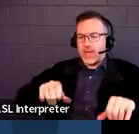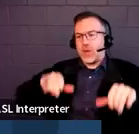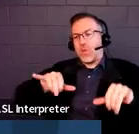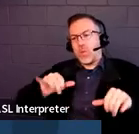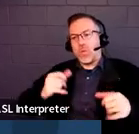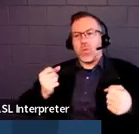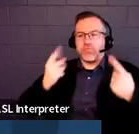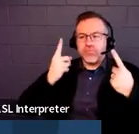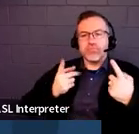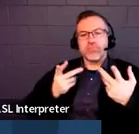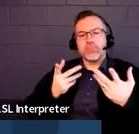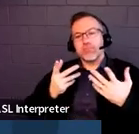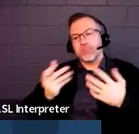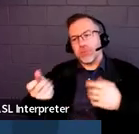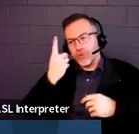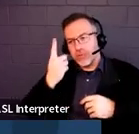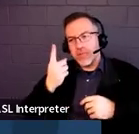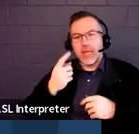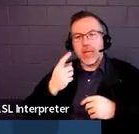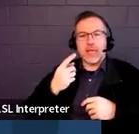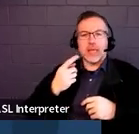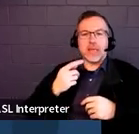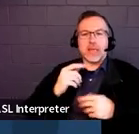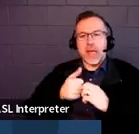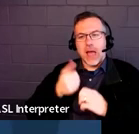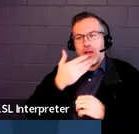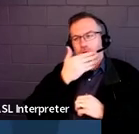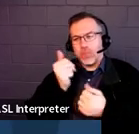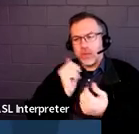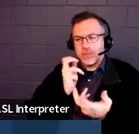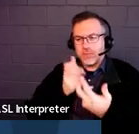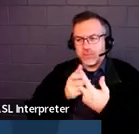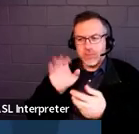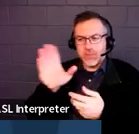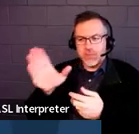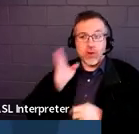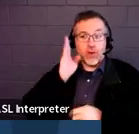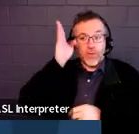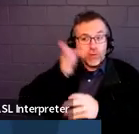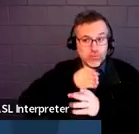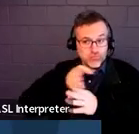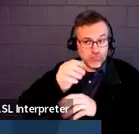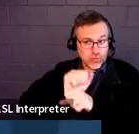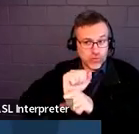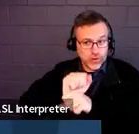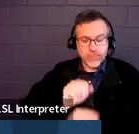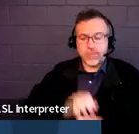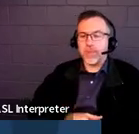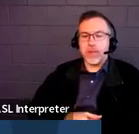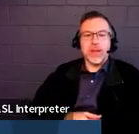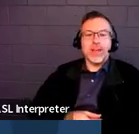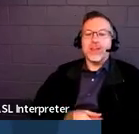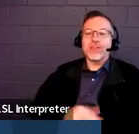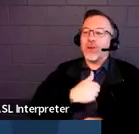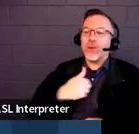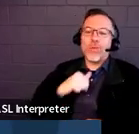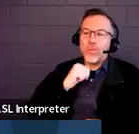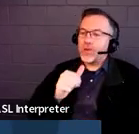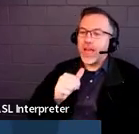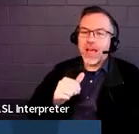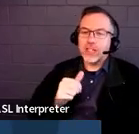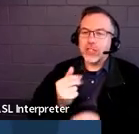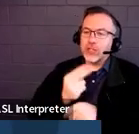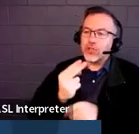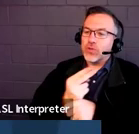learning around career readiness for that student. So we are not just taking a piece of paper. What I'm saying